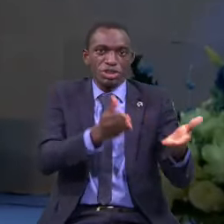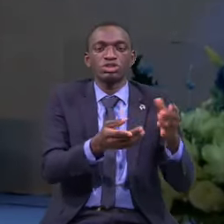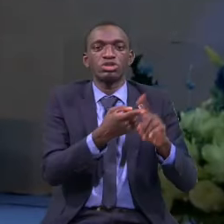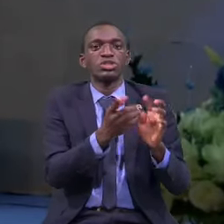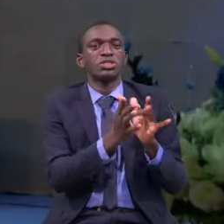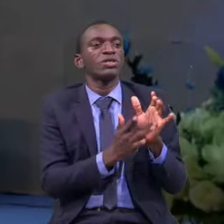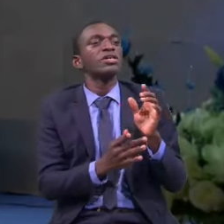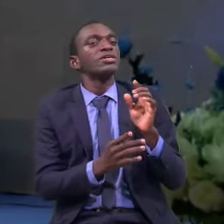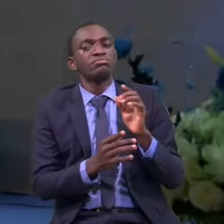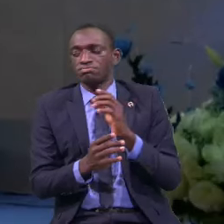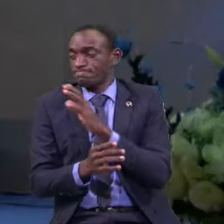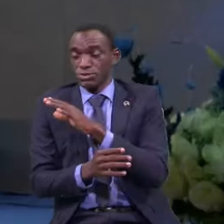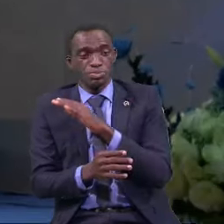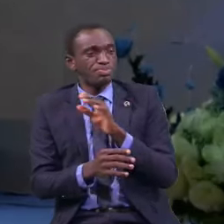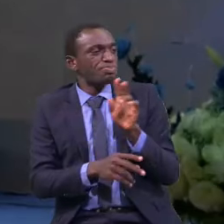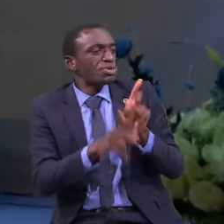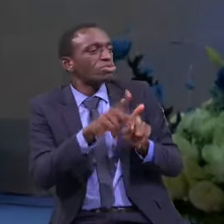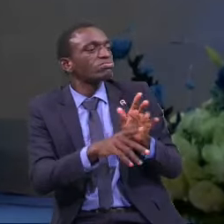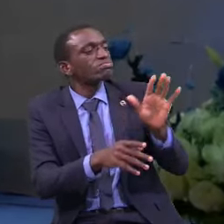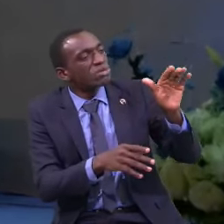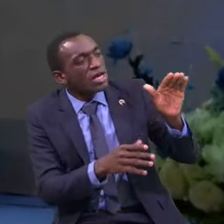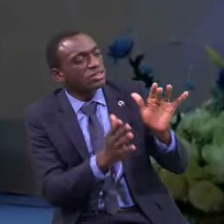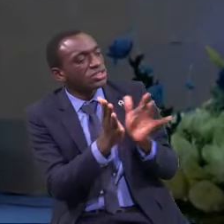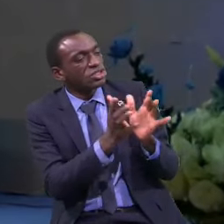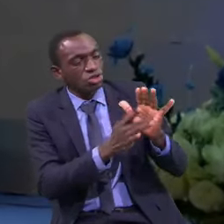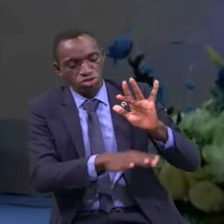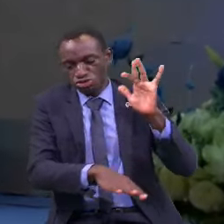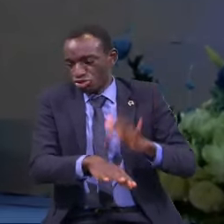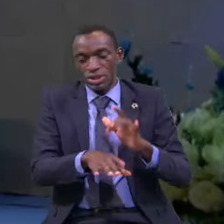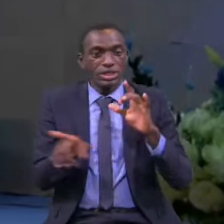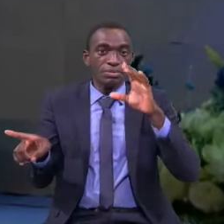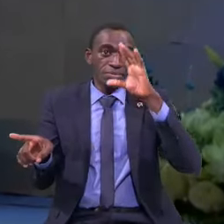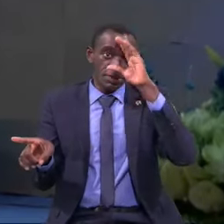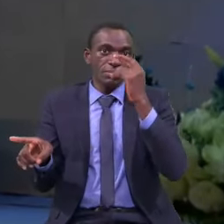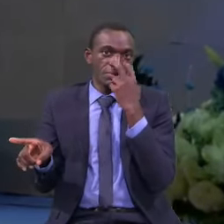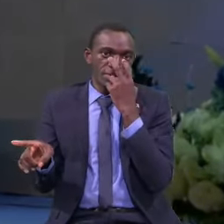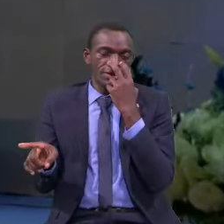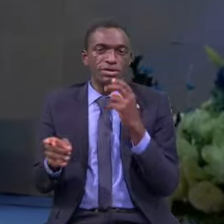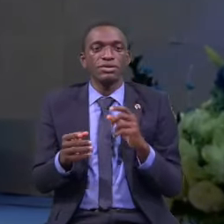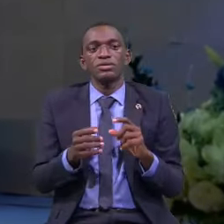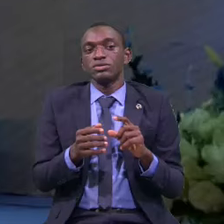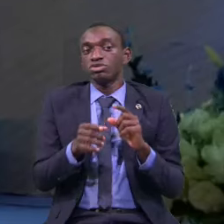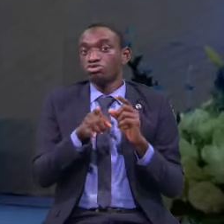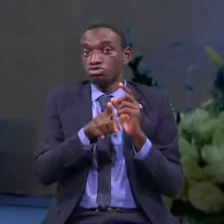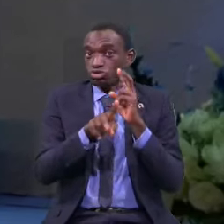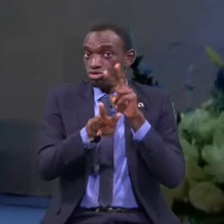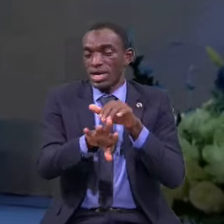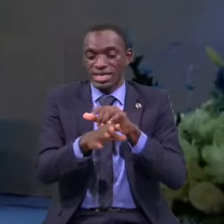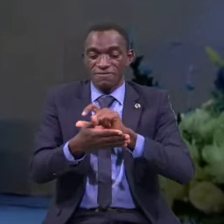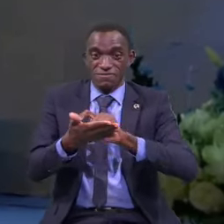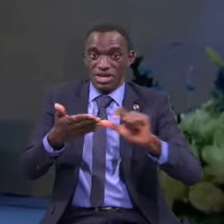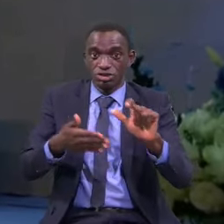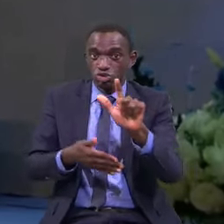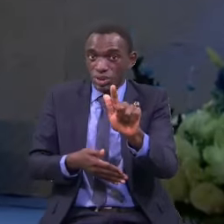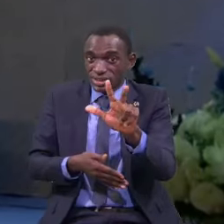man. Look at the first part of verse 23. And he took the